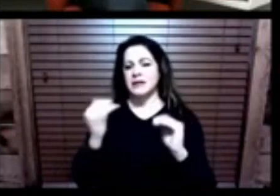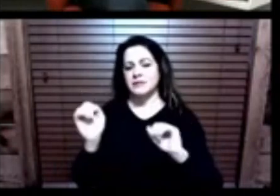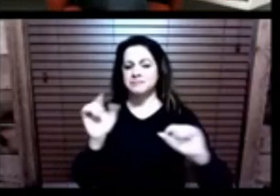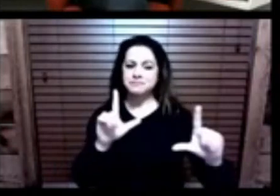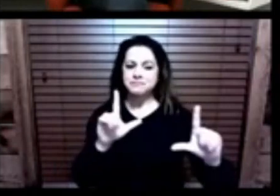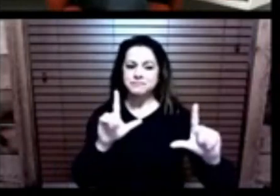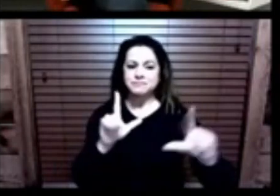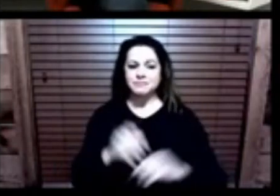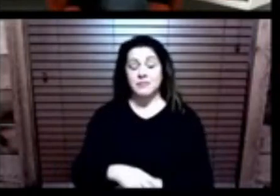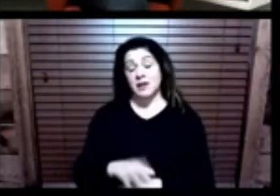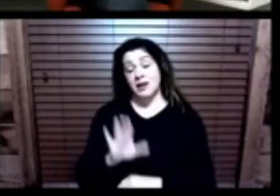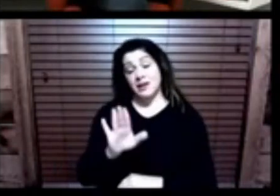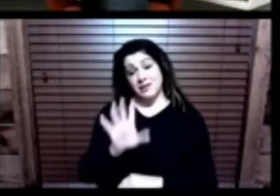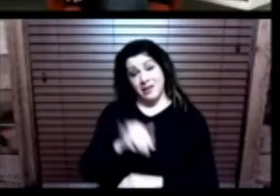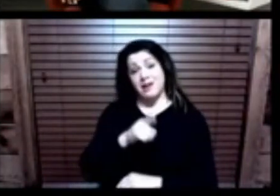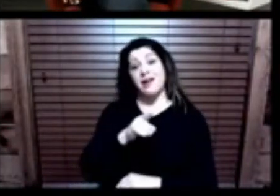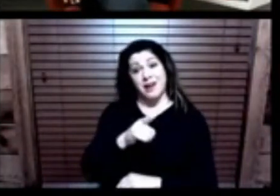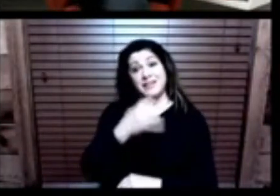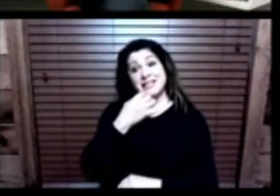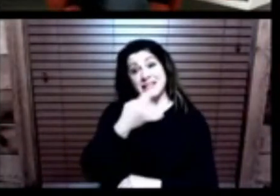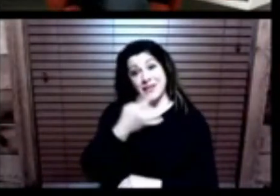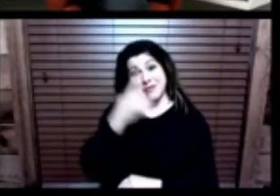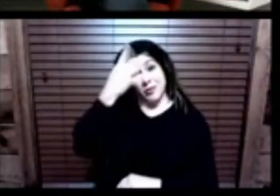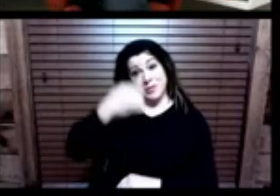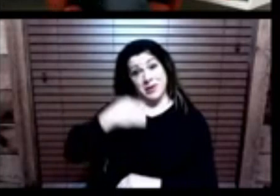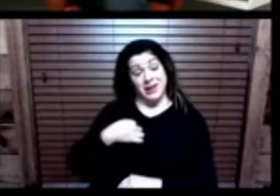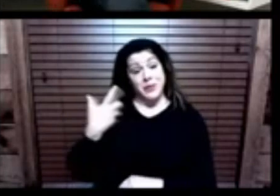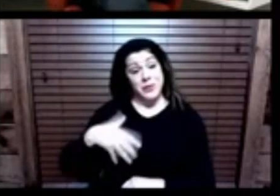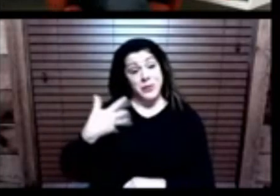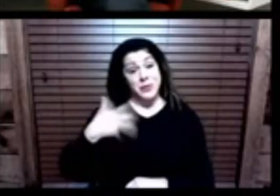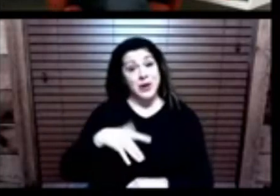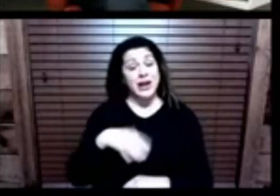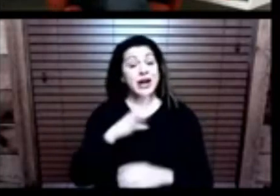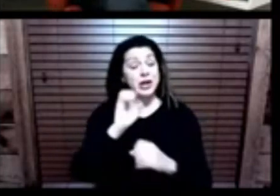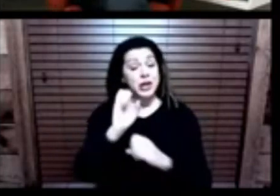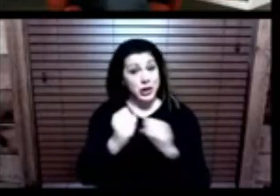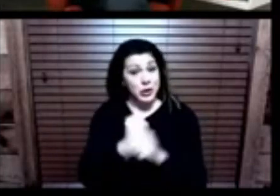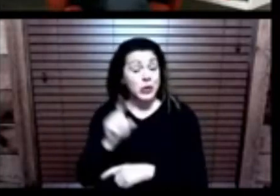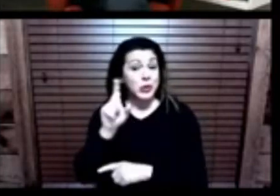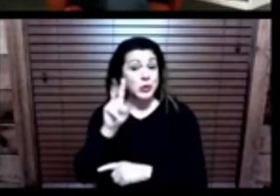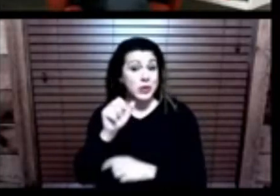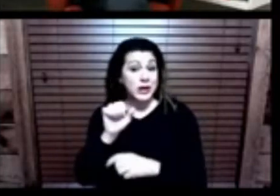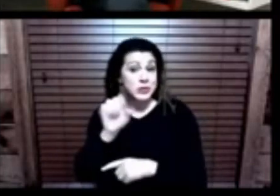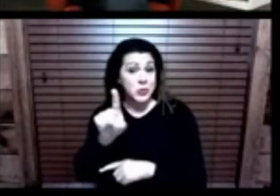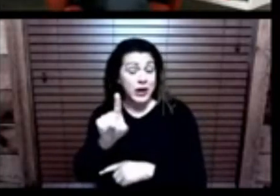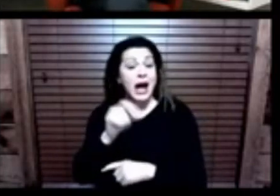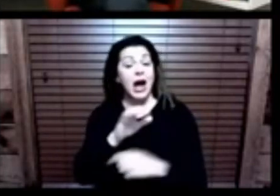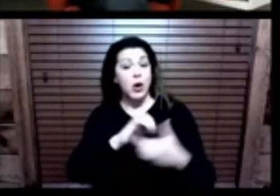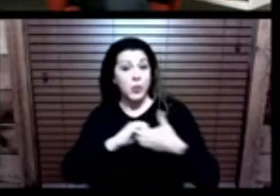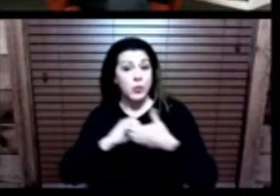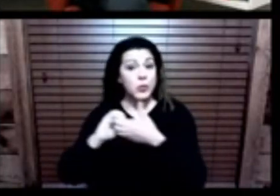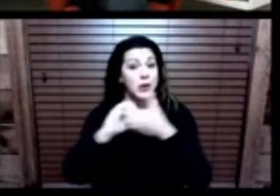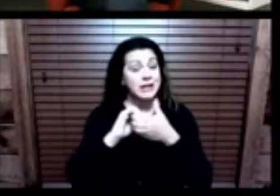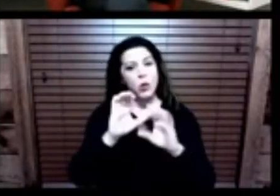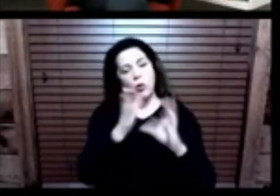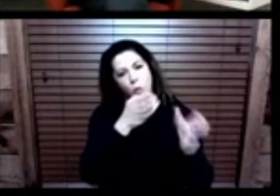So I have to say, for me, in 2001, I co-organized an exhibition called One Planet